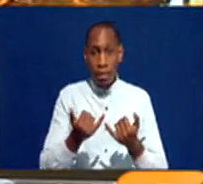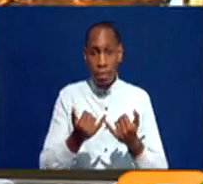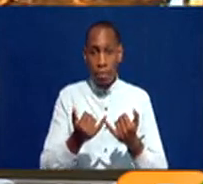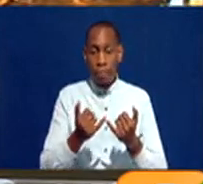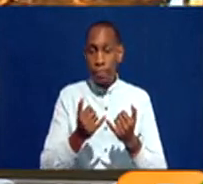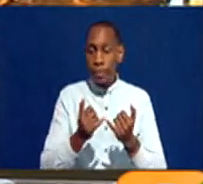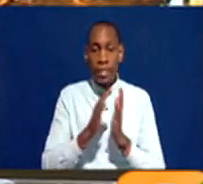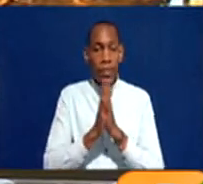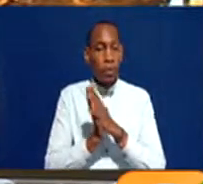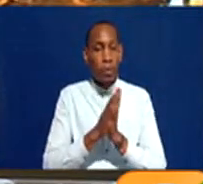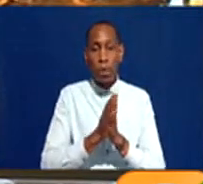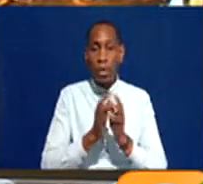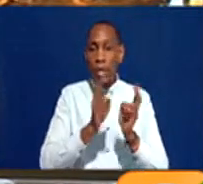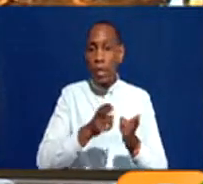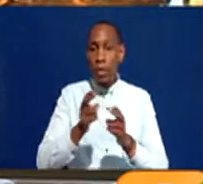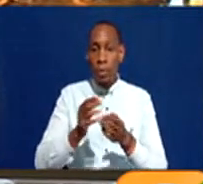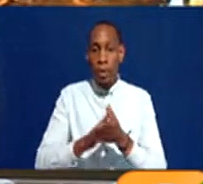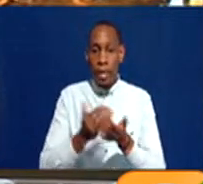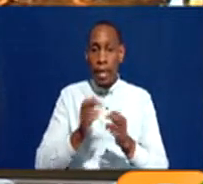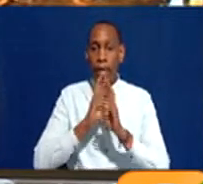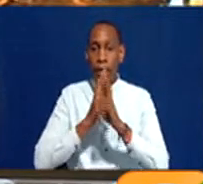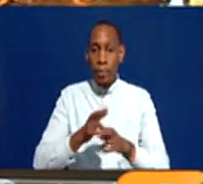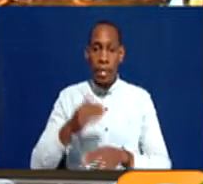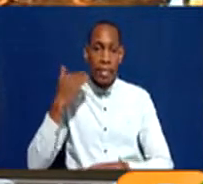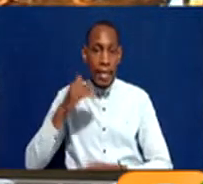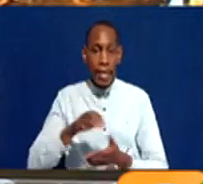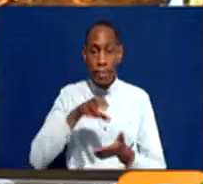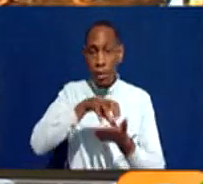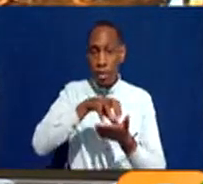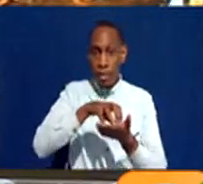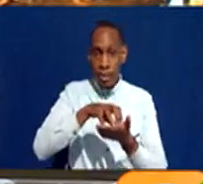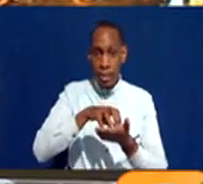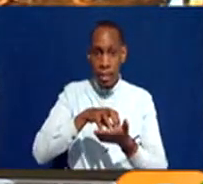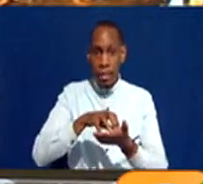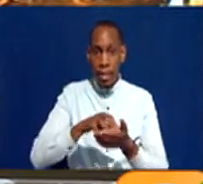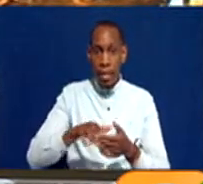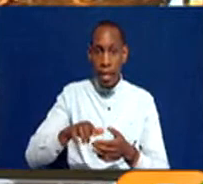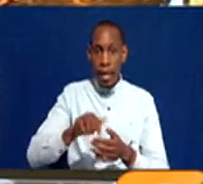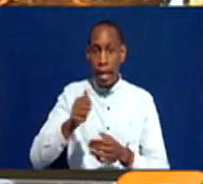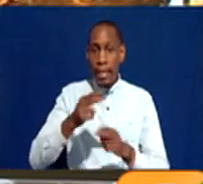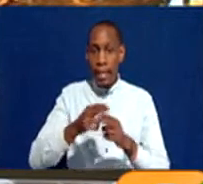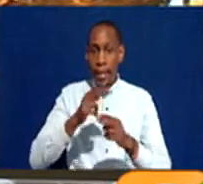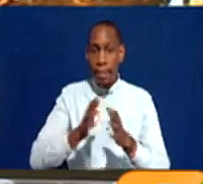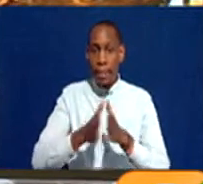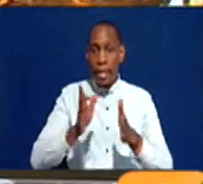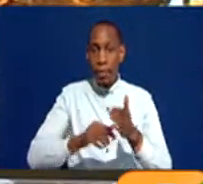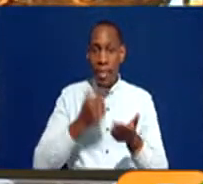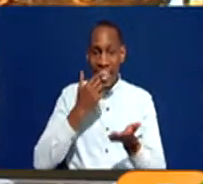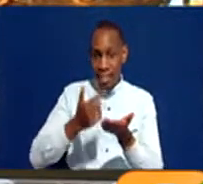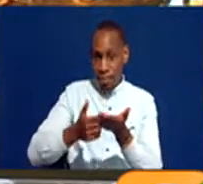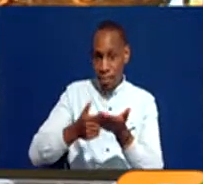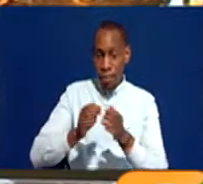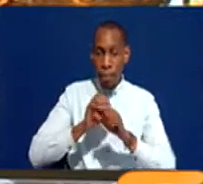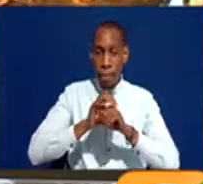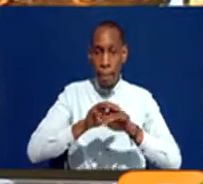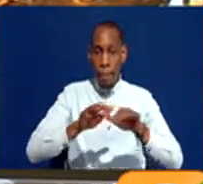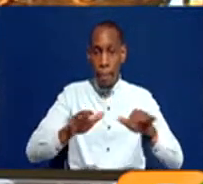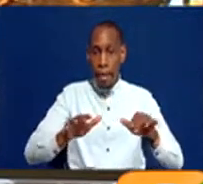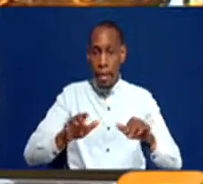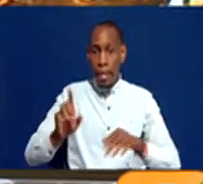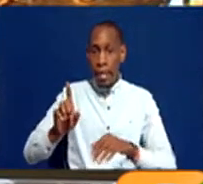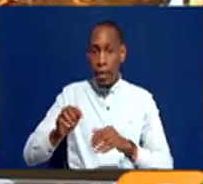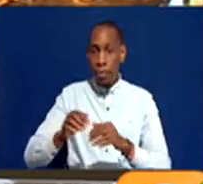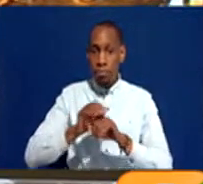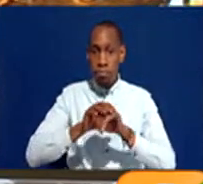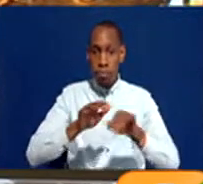too common. Now reports of those criminal incidents, locally referred to as mchele, have spread beyond Nairobi's